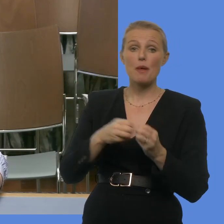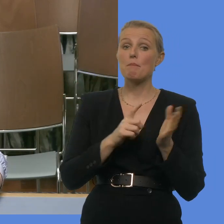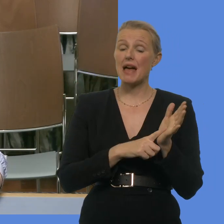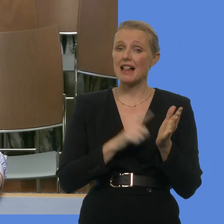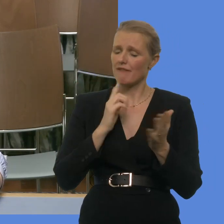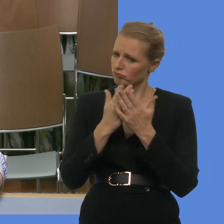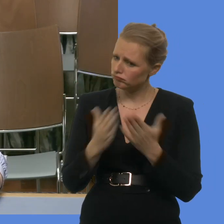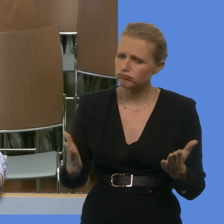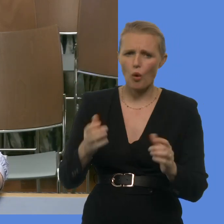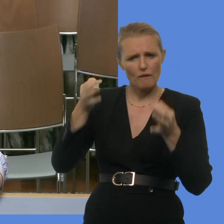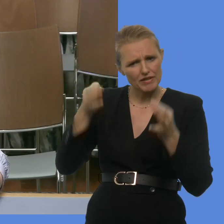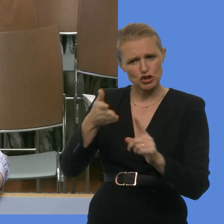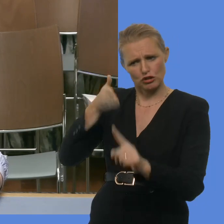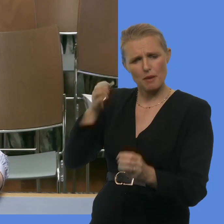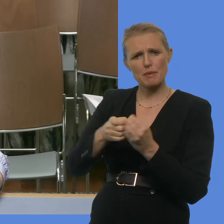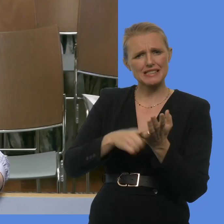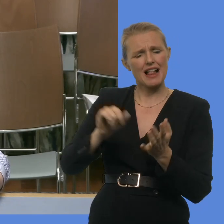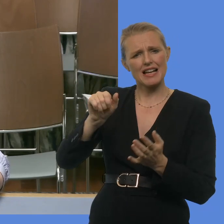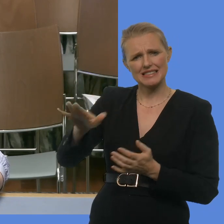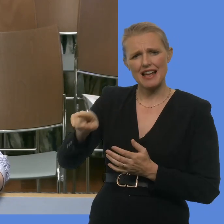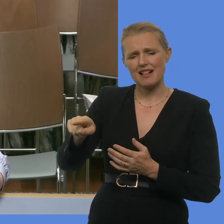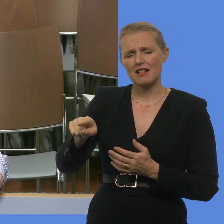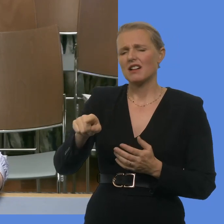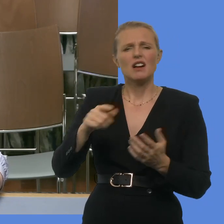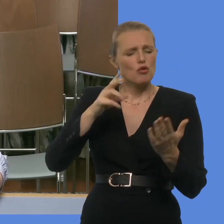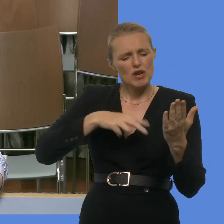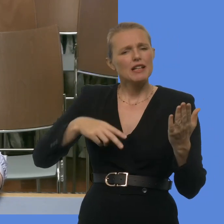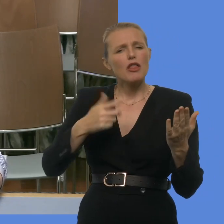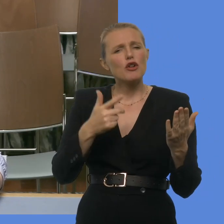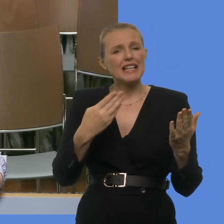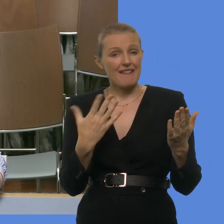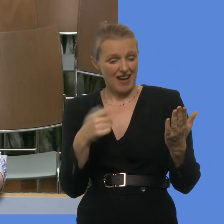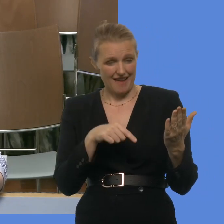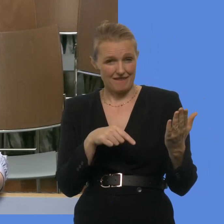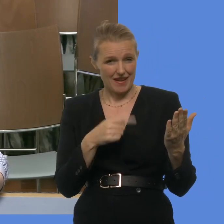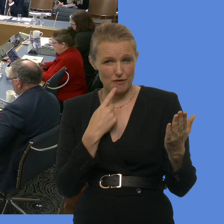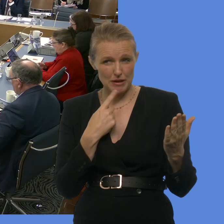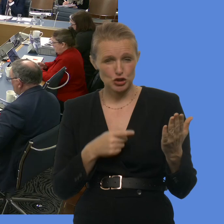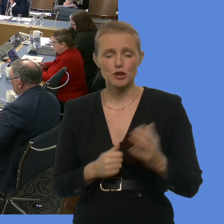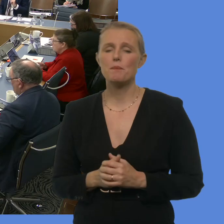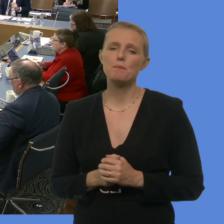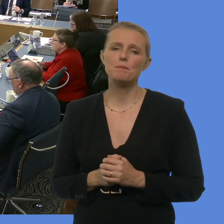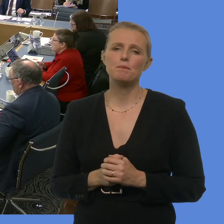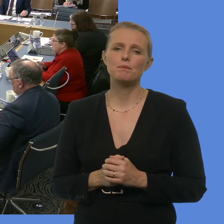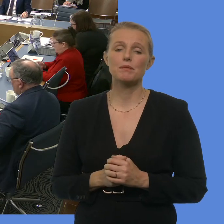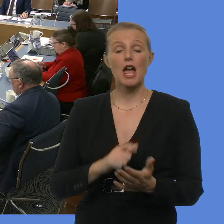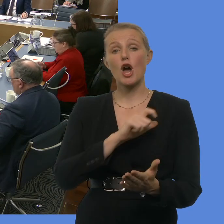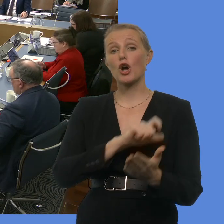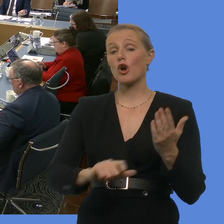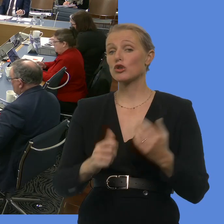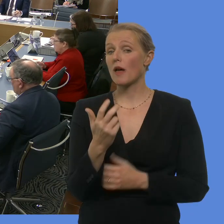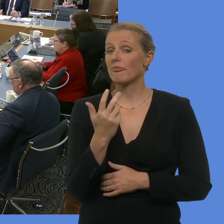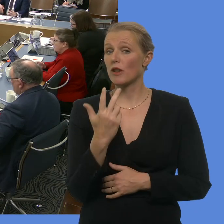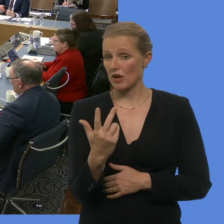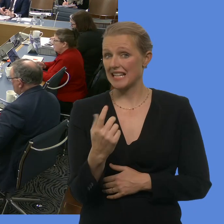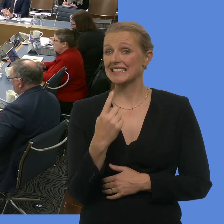both BSL and ISL, and more details about that's on page 395 of your packs. In terms of Clause 3, the